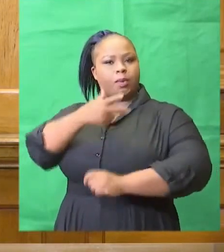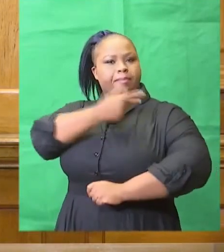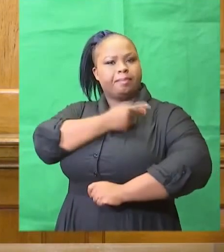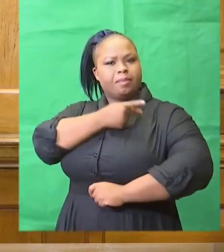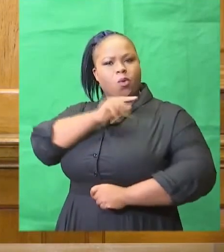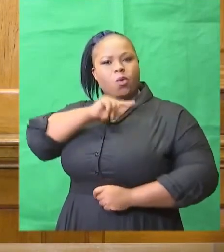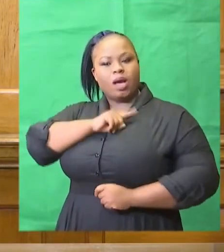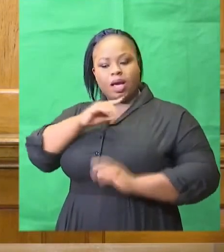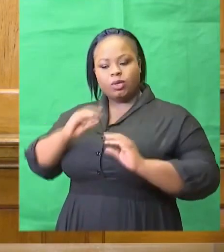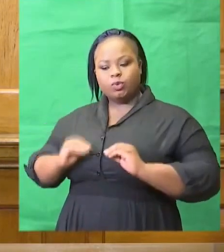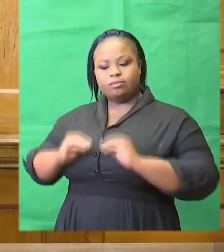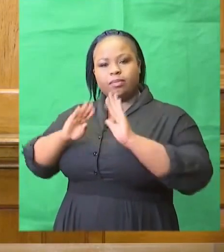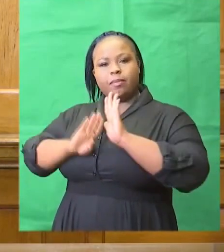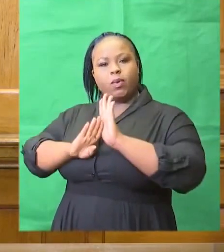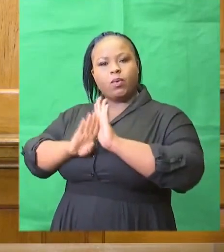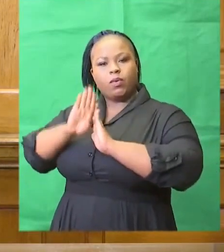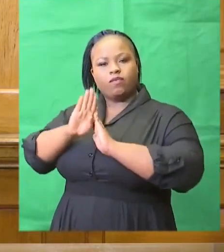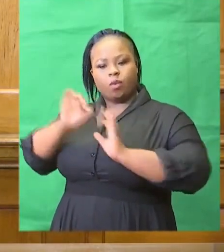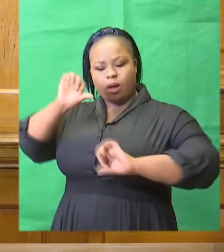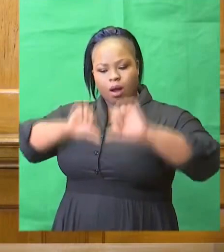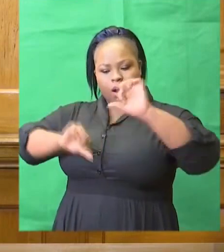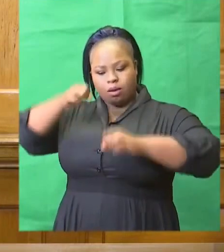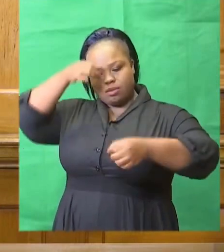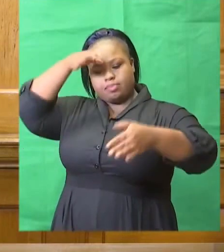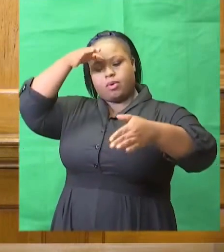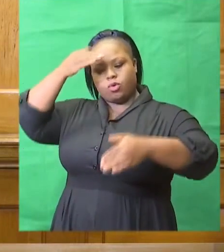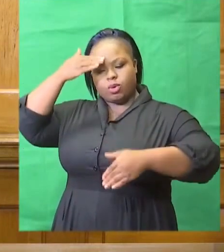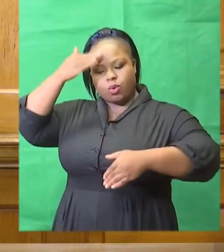scientific knowledge for the benefit of humanity.